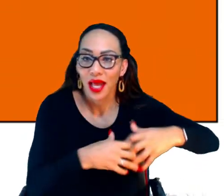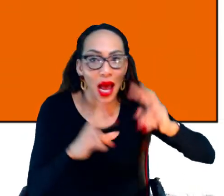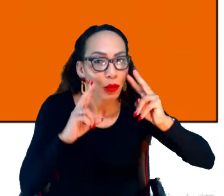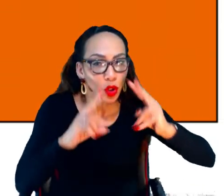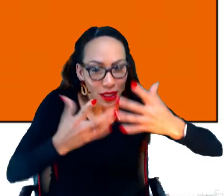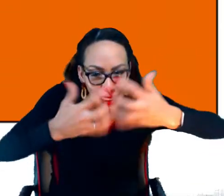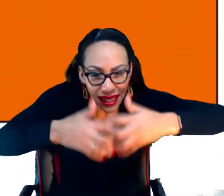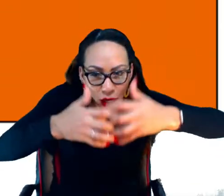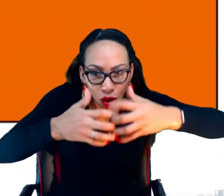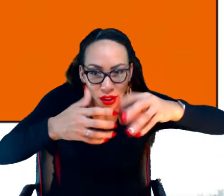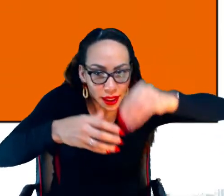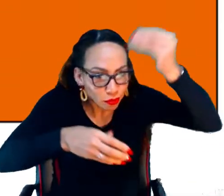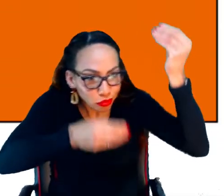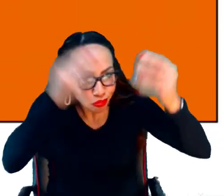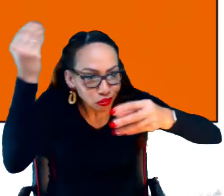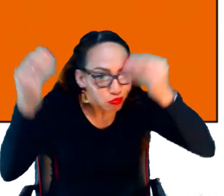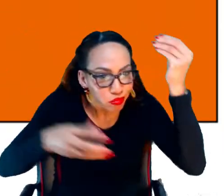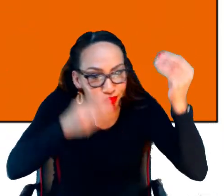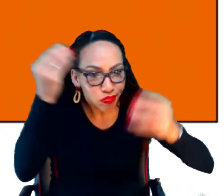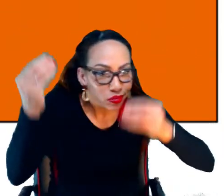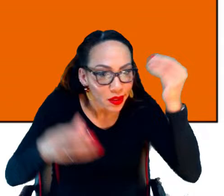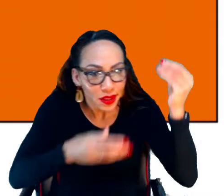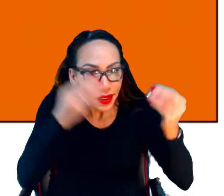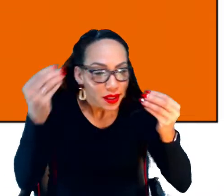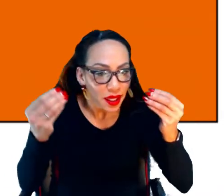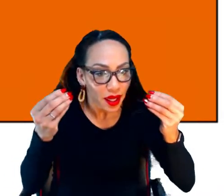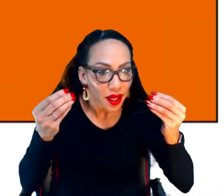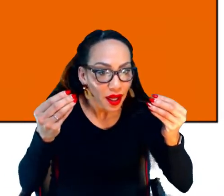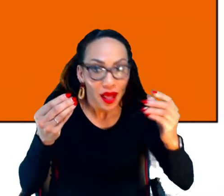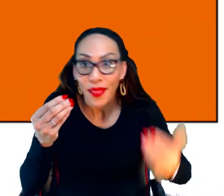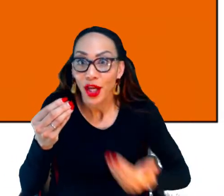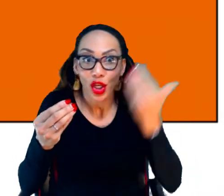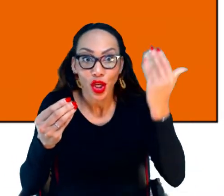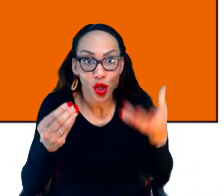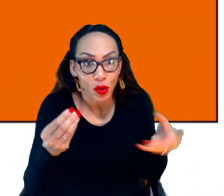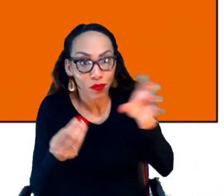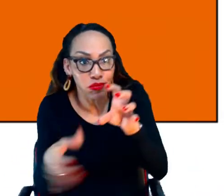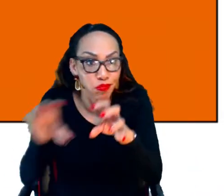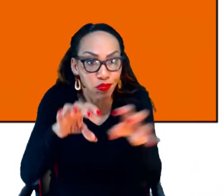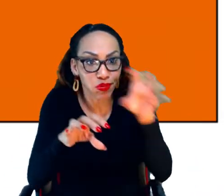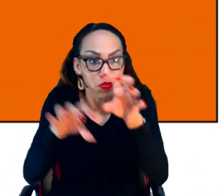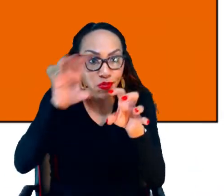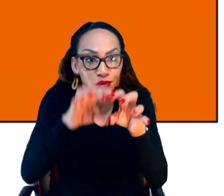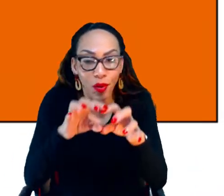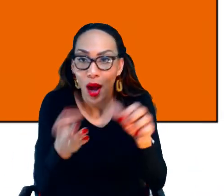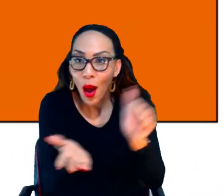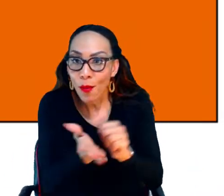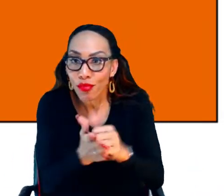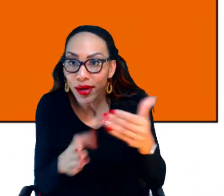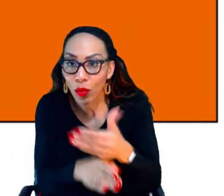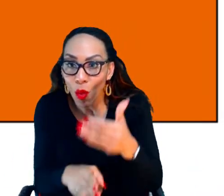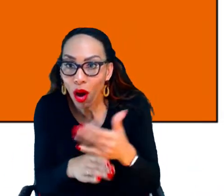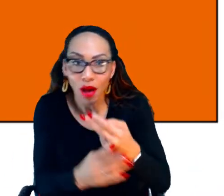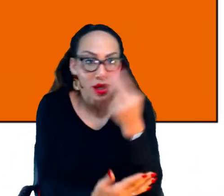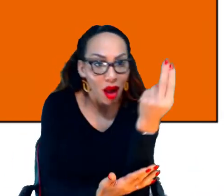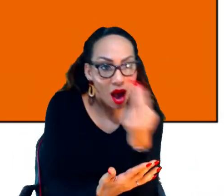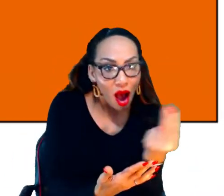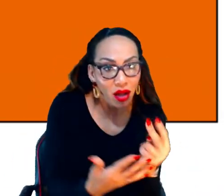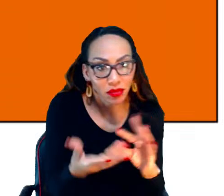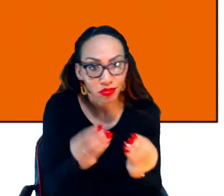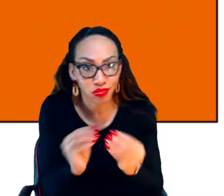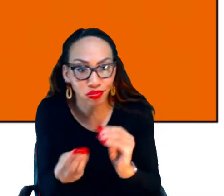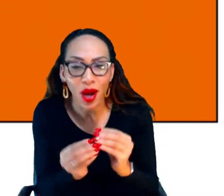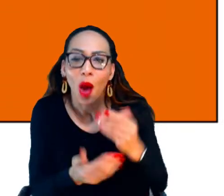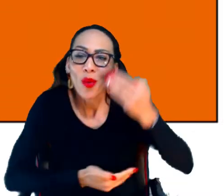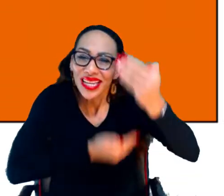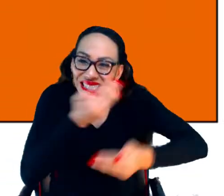and making different bits of assemblages and making prints and artworks from them. So I'll go through the different things that I've been doing over the